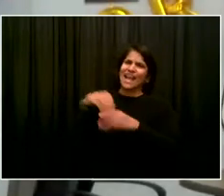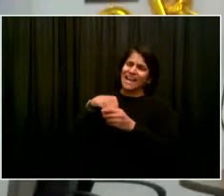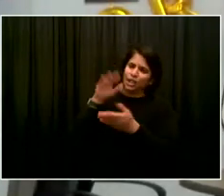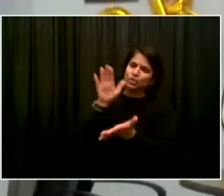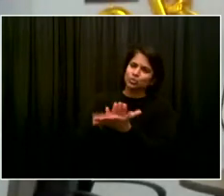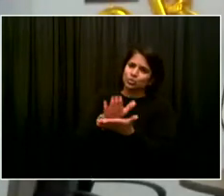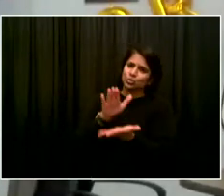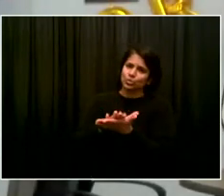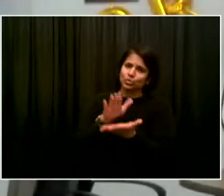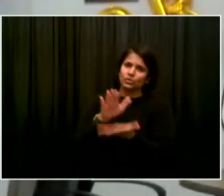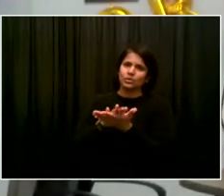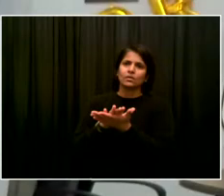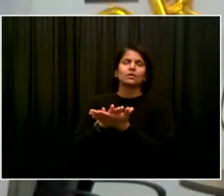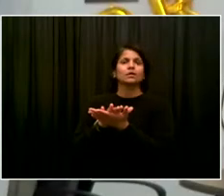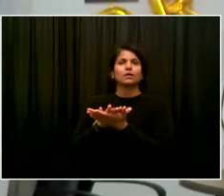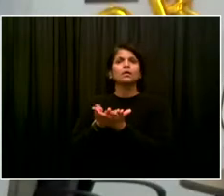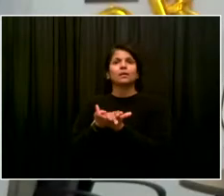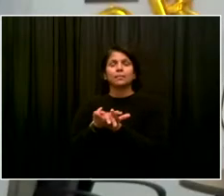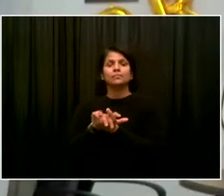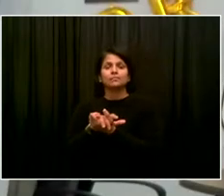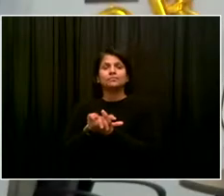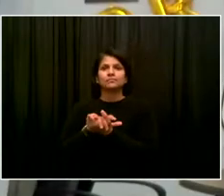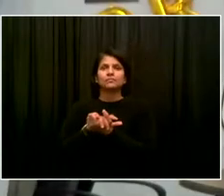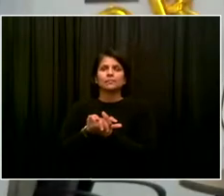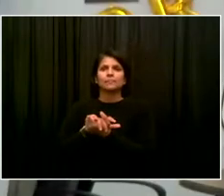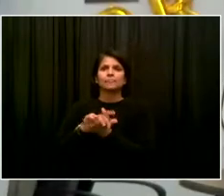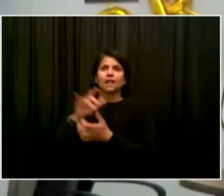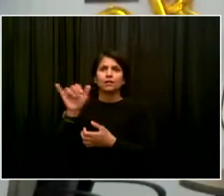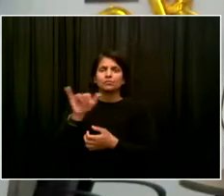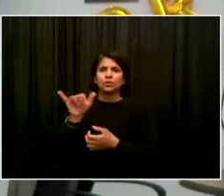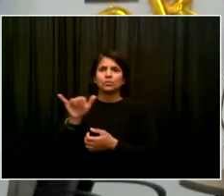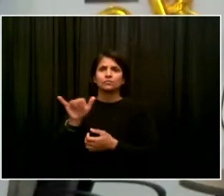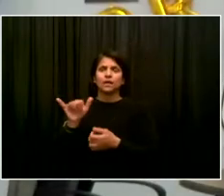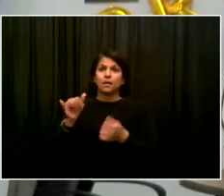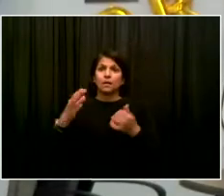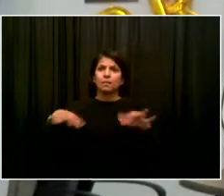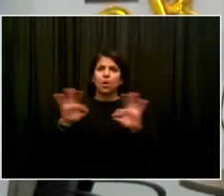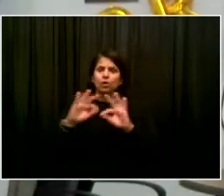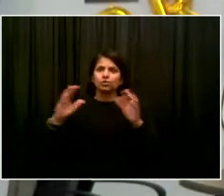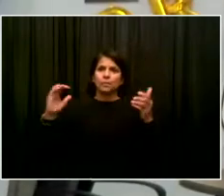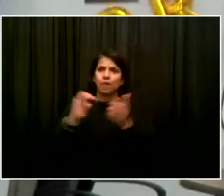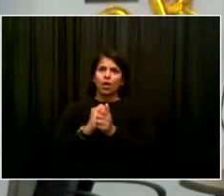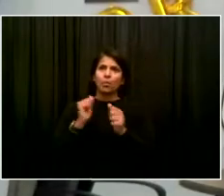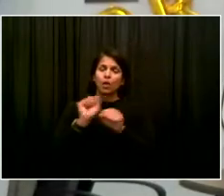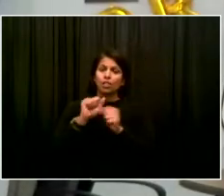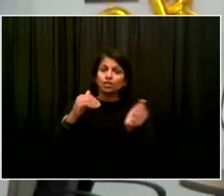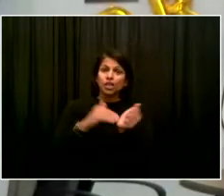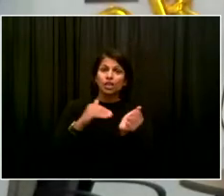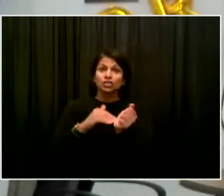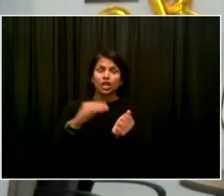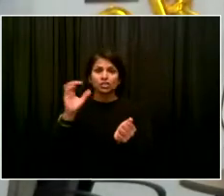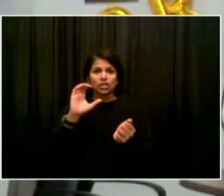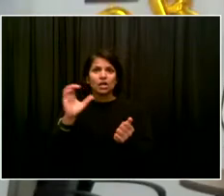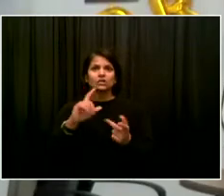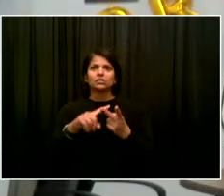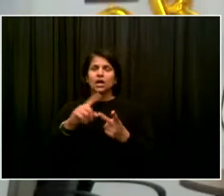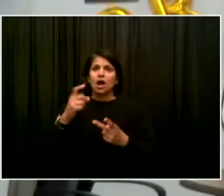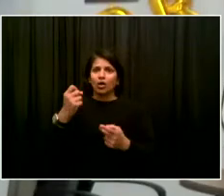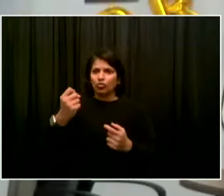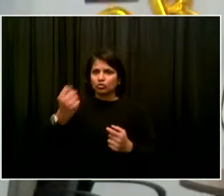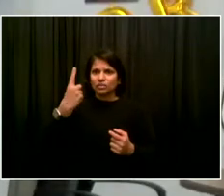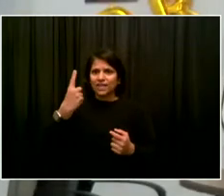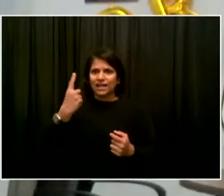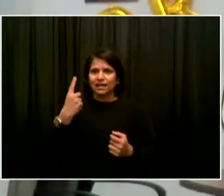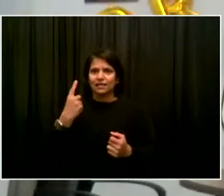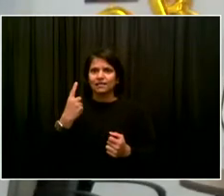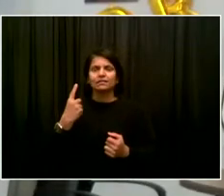Dr. Choksi, who understands that from the health side and the academic side because of his life, is also equally important.